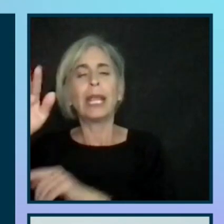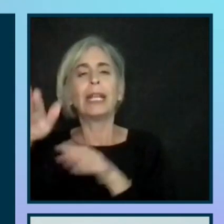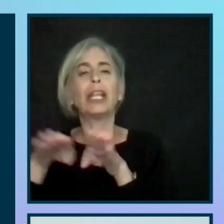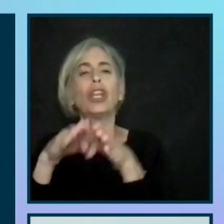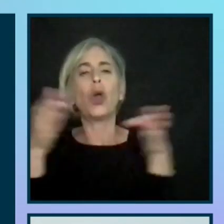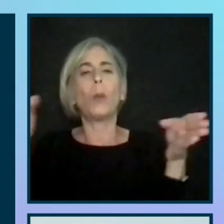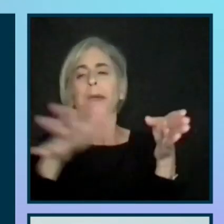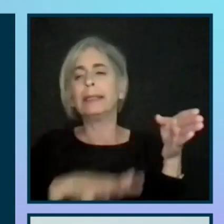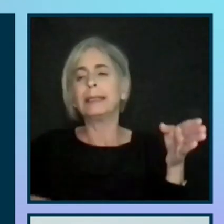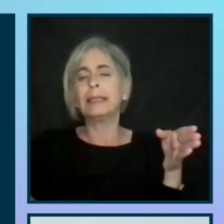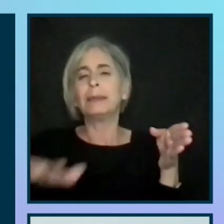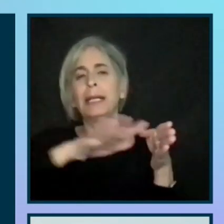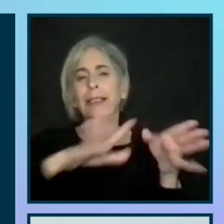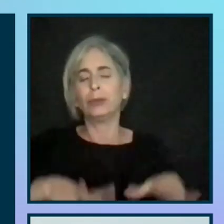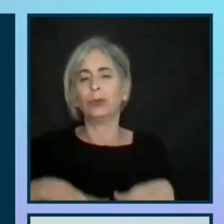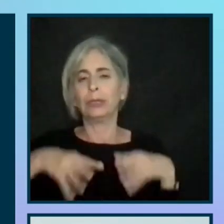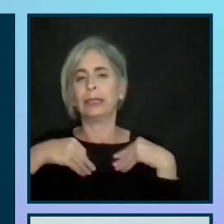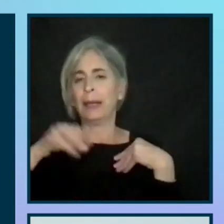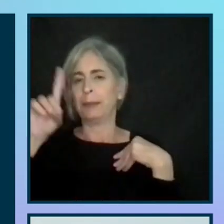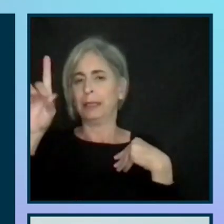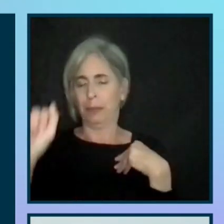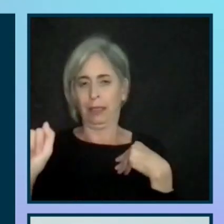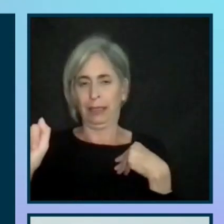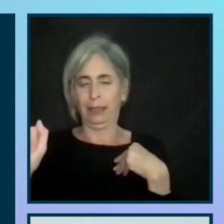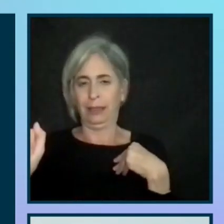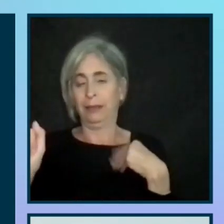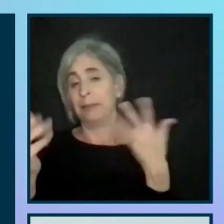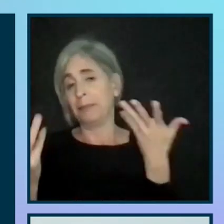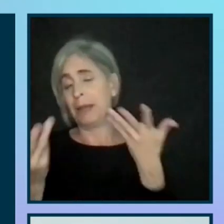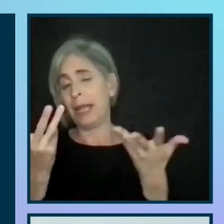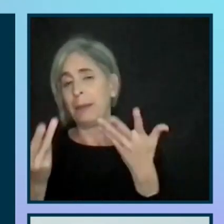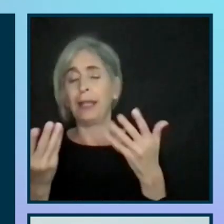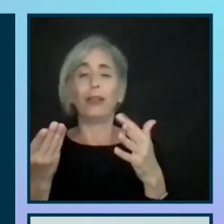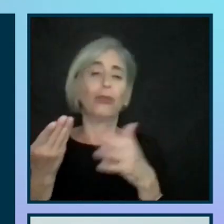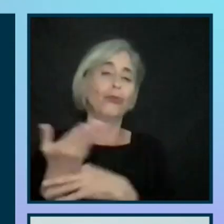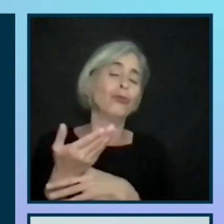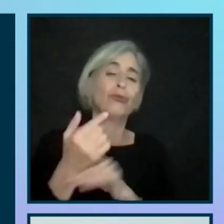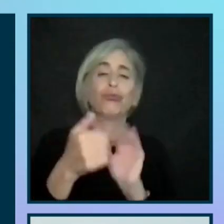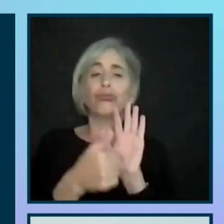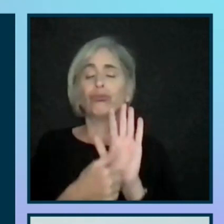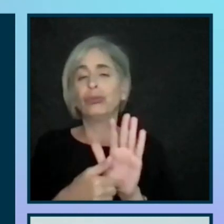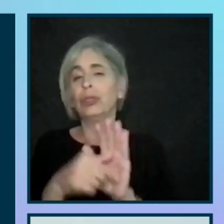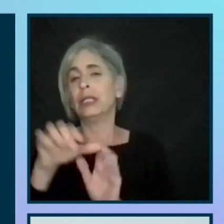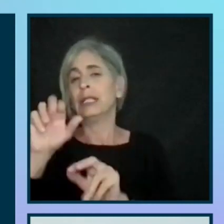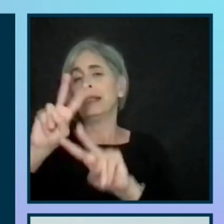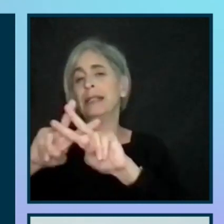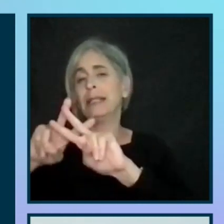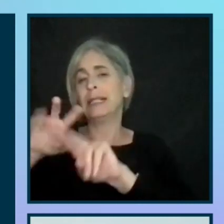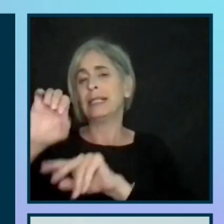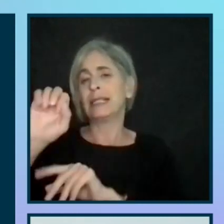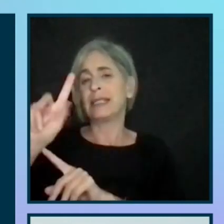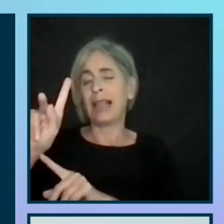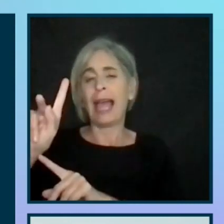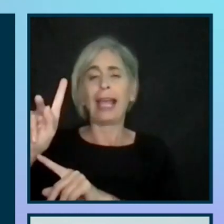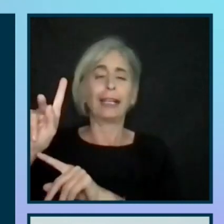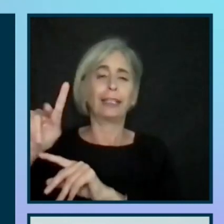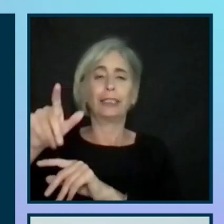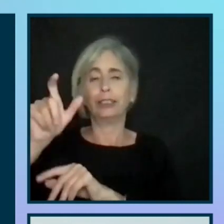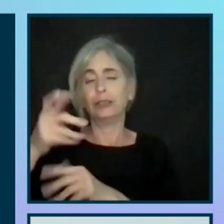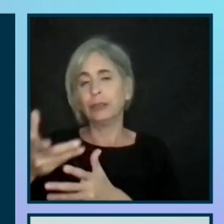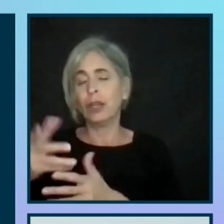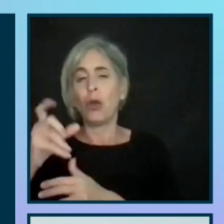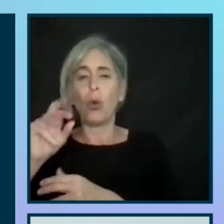discuss accessibility. This could be workplace groups, Slack channels, or whatever tool your organization